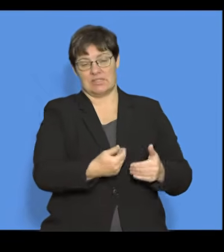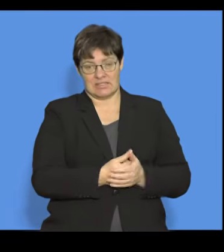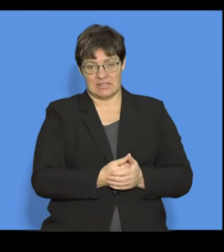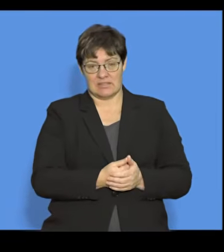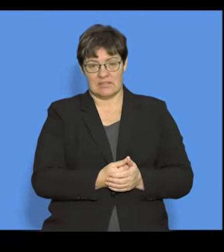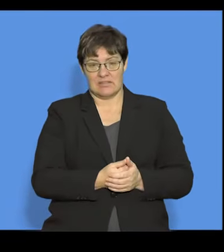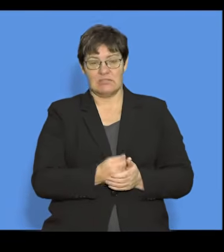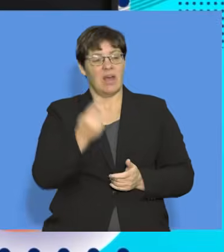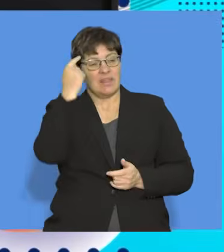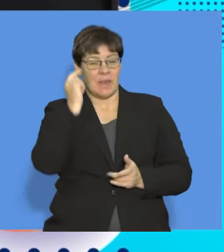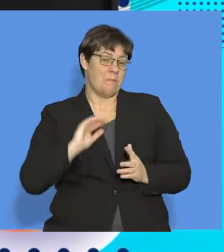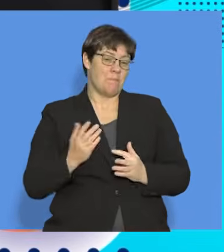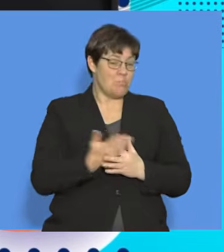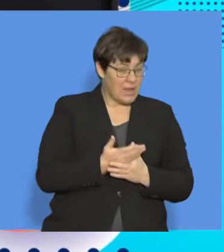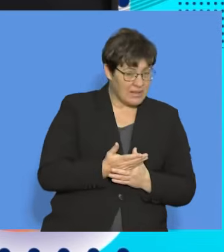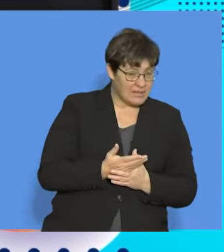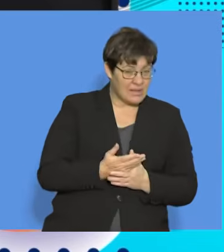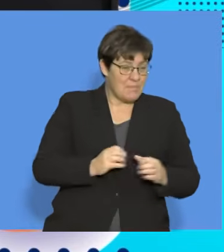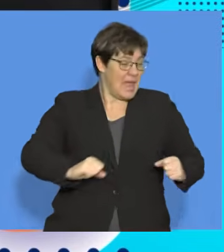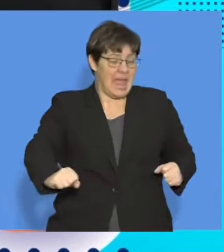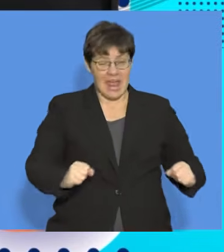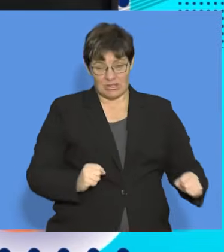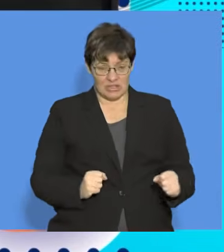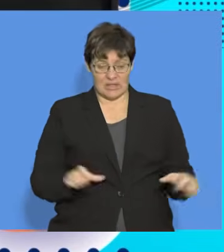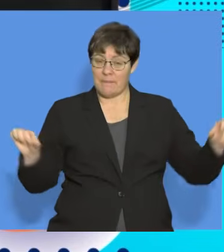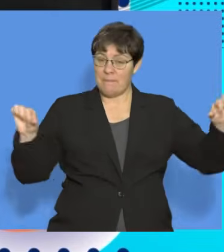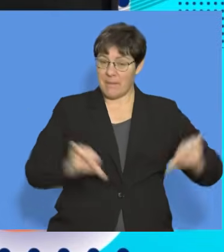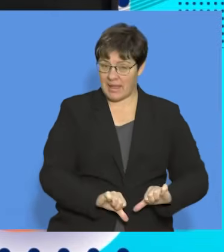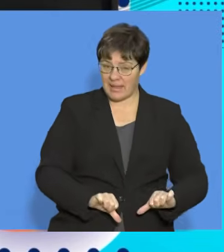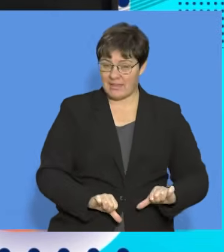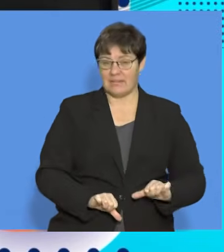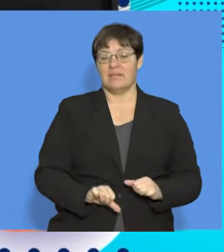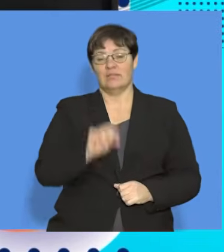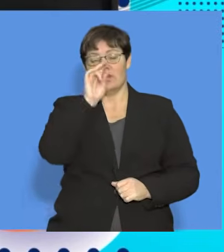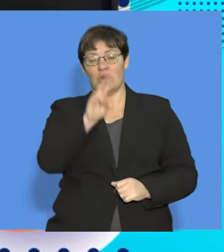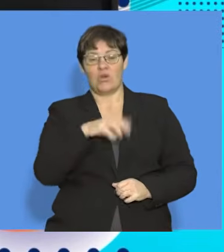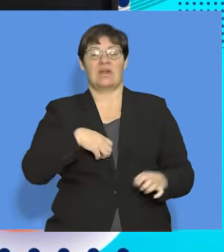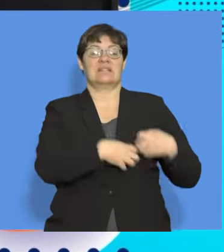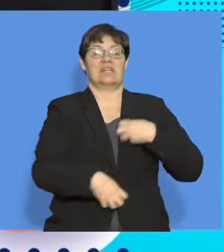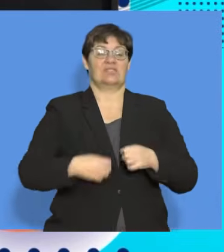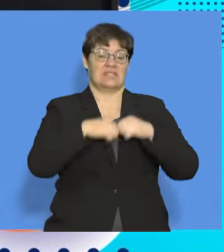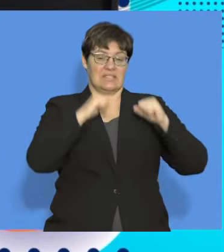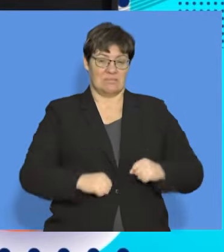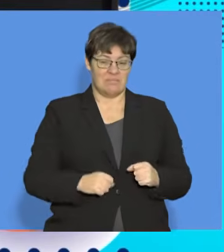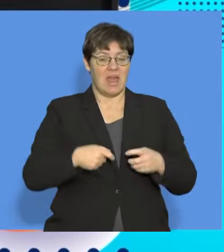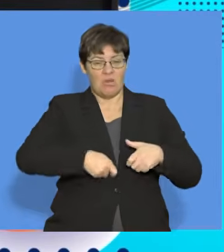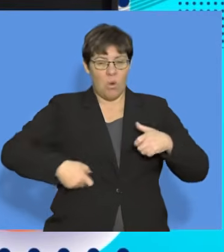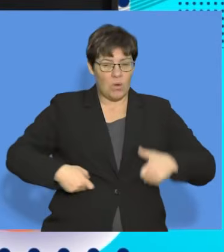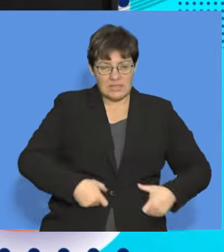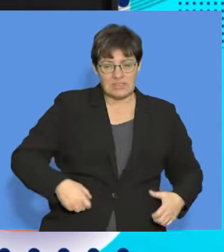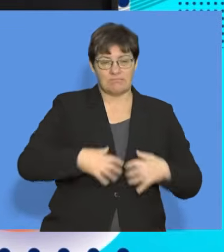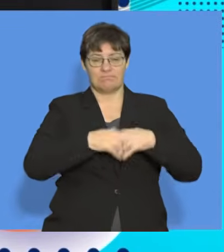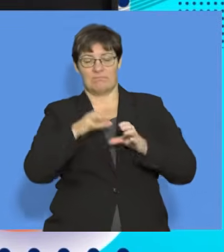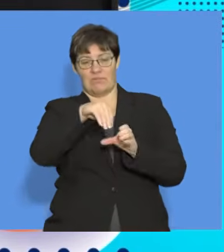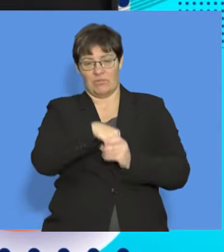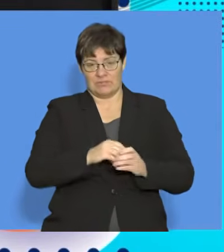nutrition process. Let's have a little comfort break. Let's get re-energized, and when we get back, we will look at the digestive system and organs